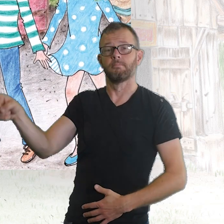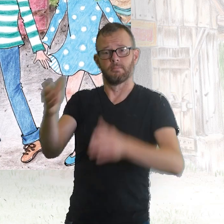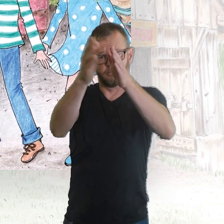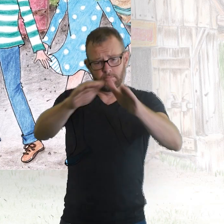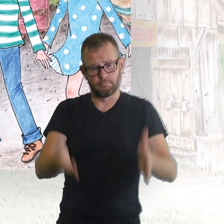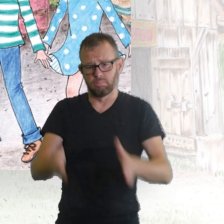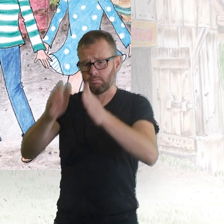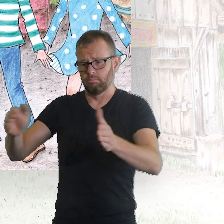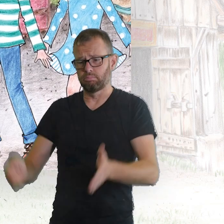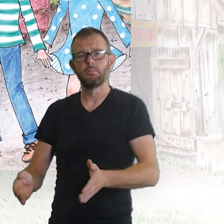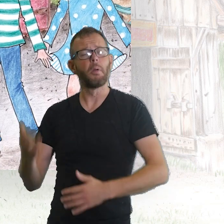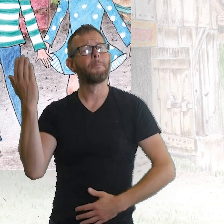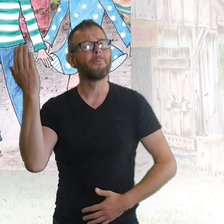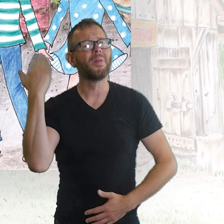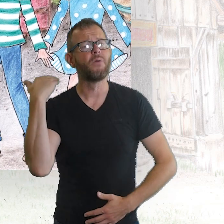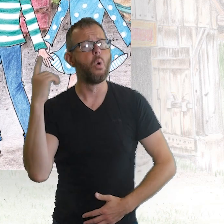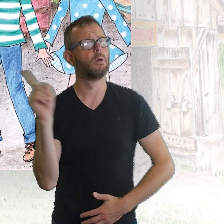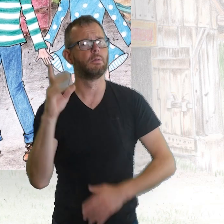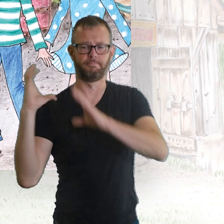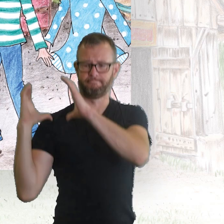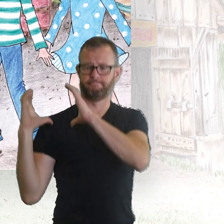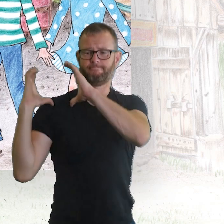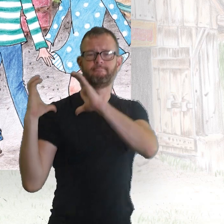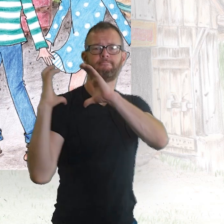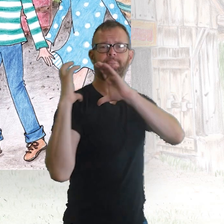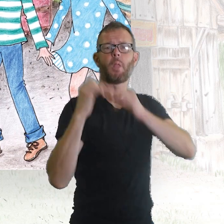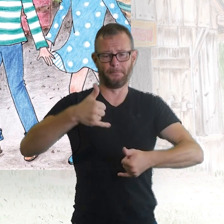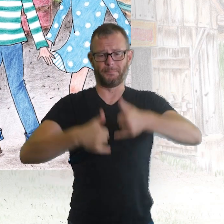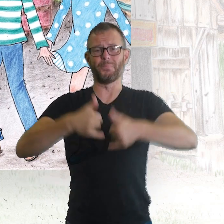These used to carry milk from farms to local dairies.